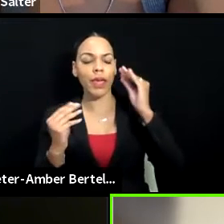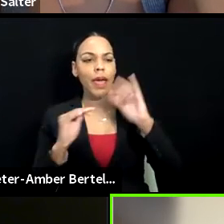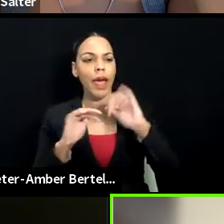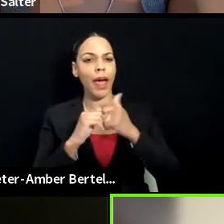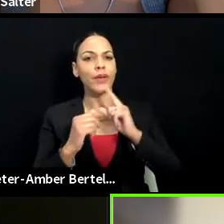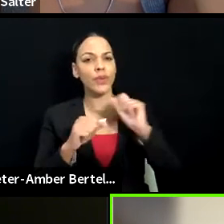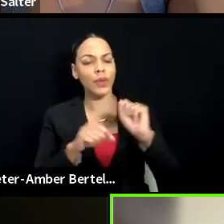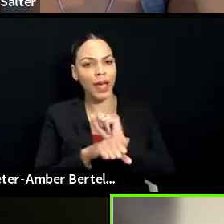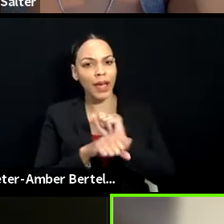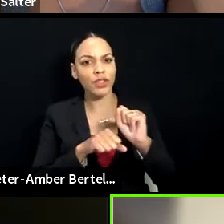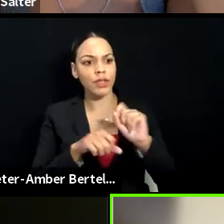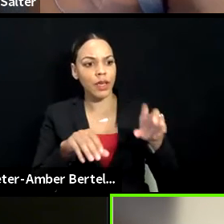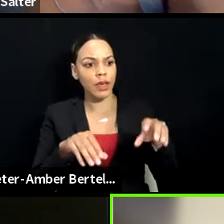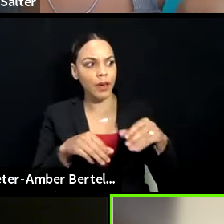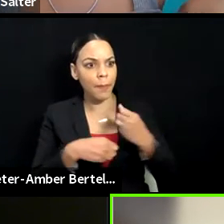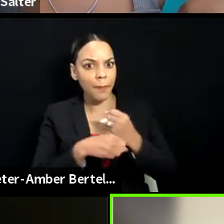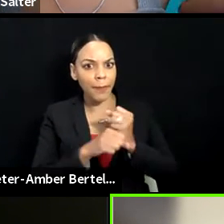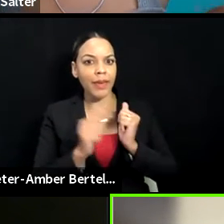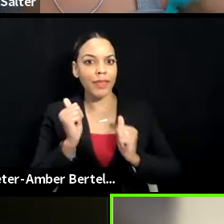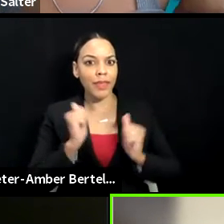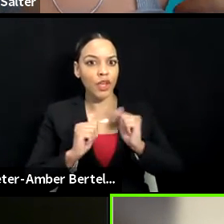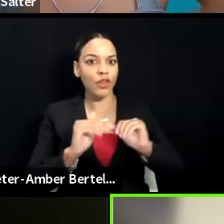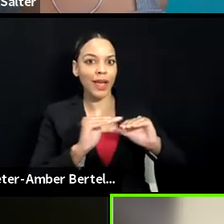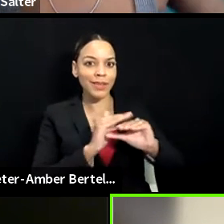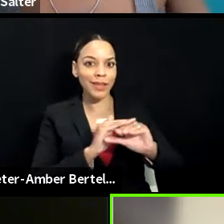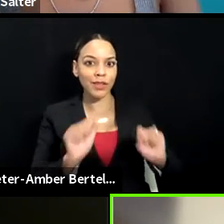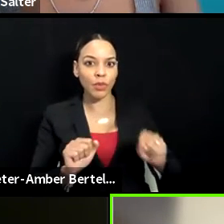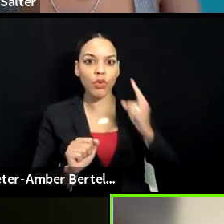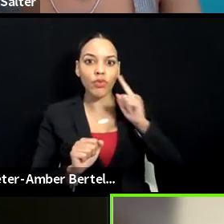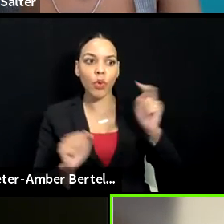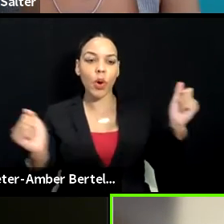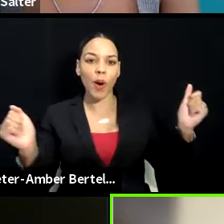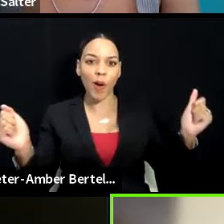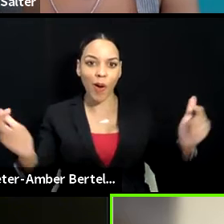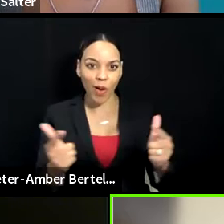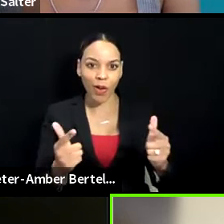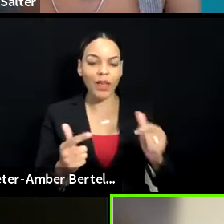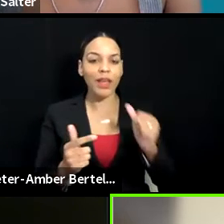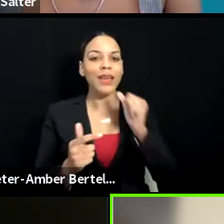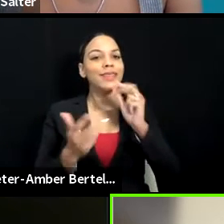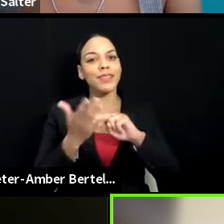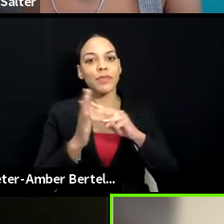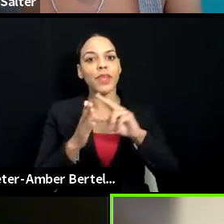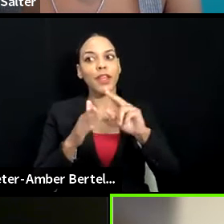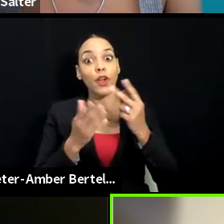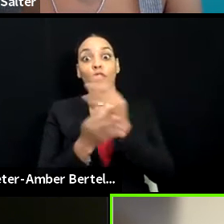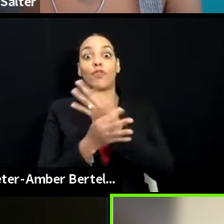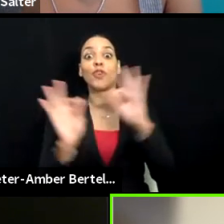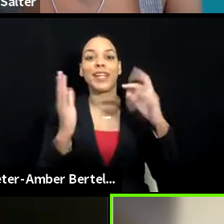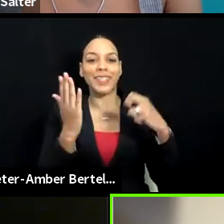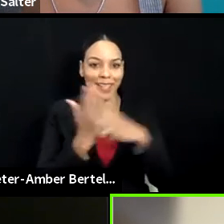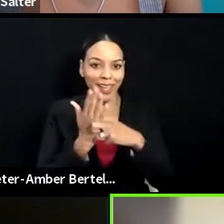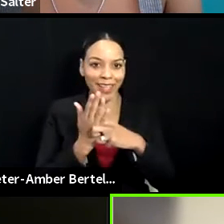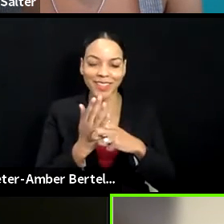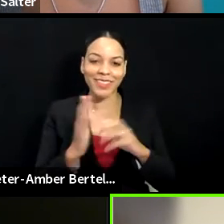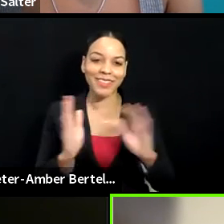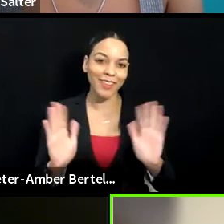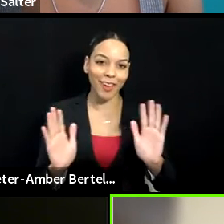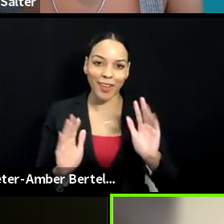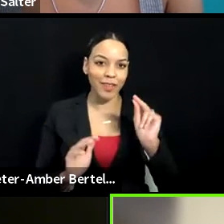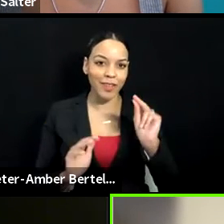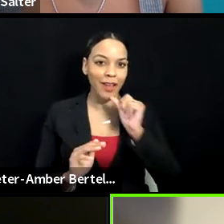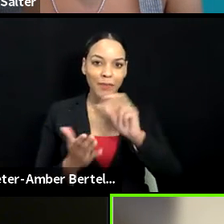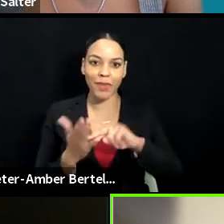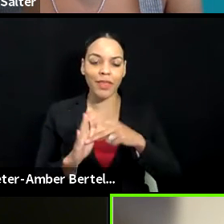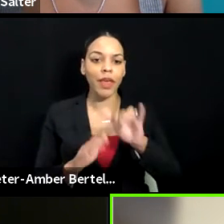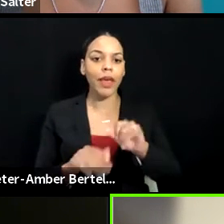truly make theater accessible for everyone? And that doesn't mean every single ticket is free and no one pays any money for any ticket, right? But it does mean